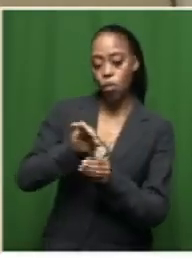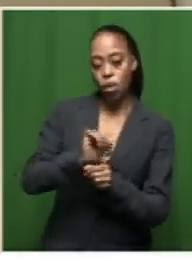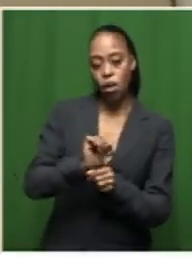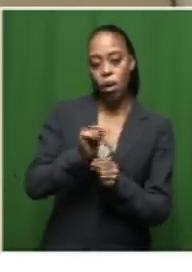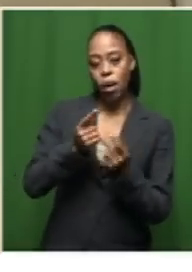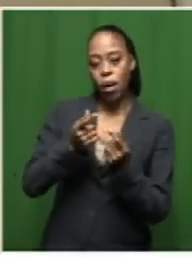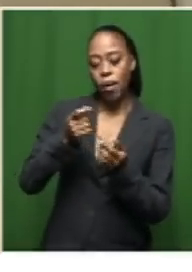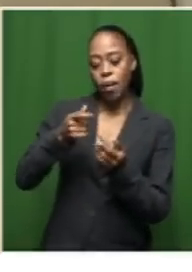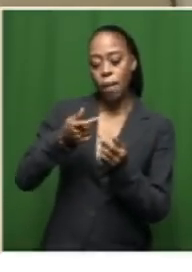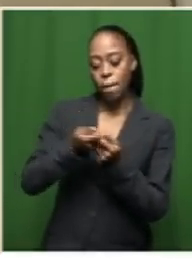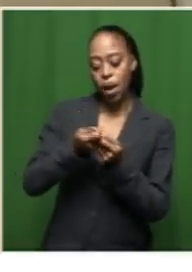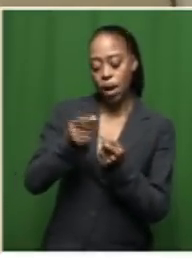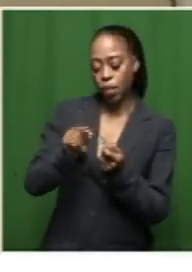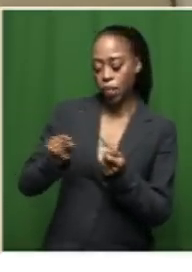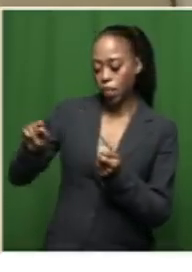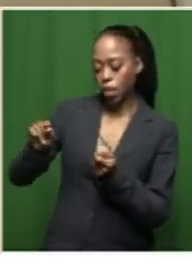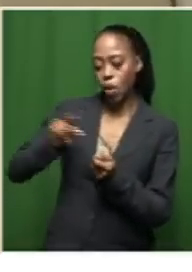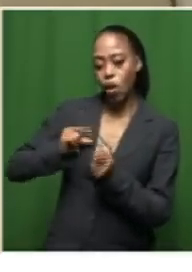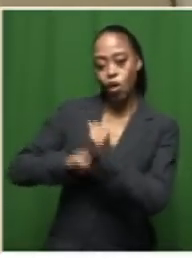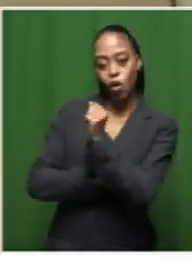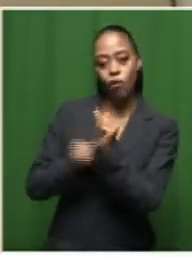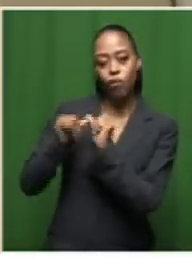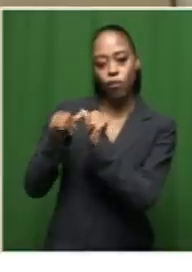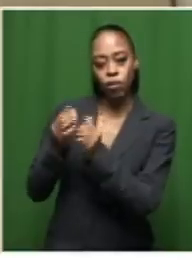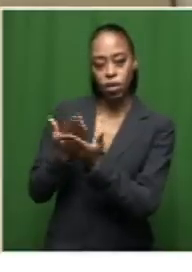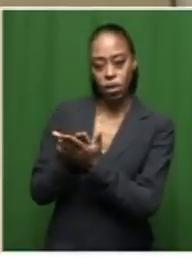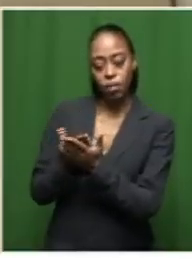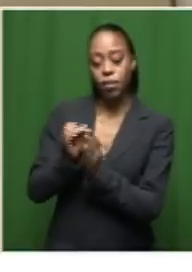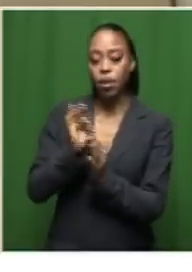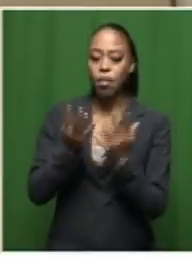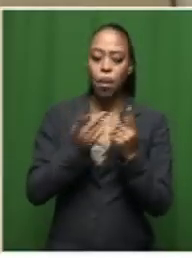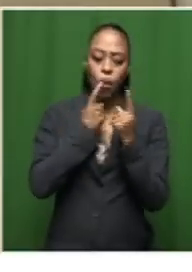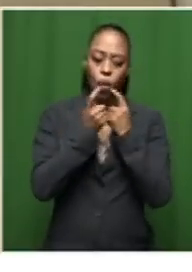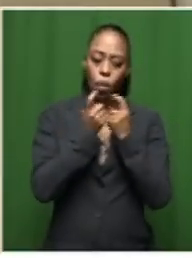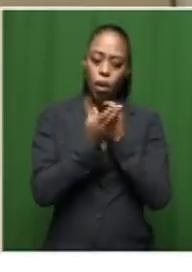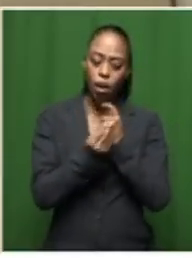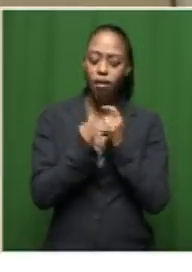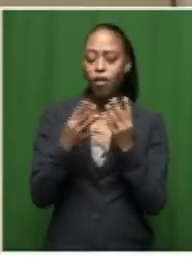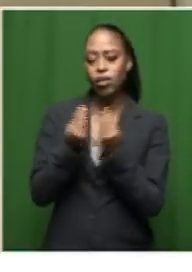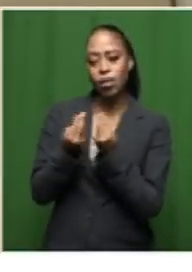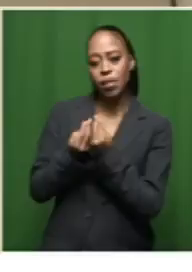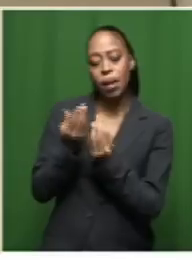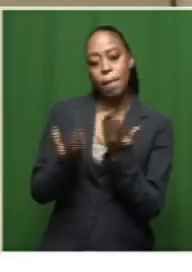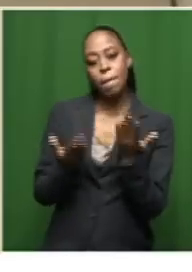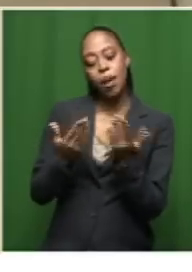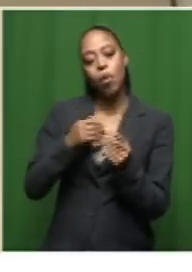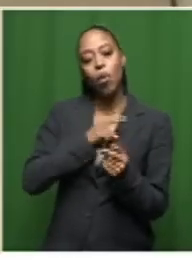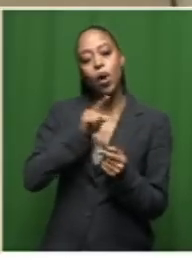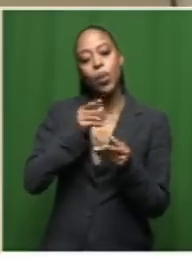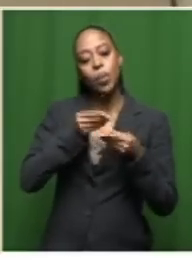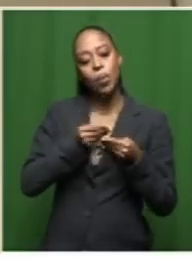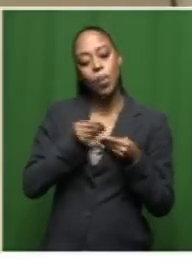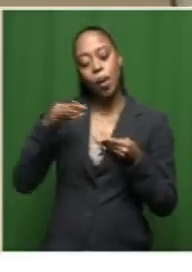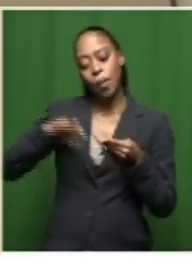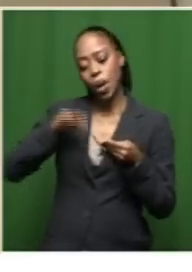there's a small levy that goes to running our office. So if you should have a complaint later, either because you didn't receive